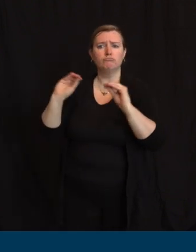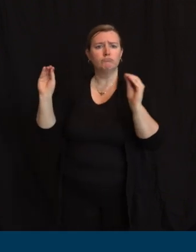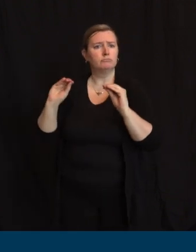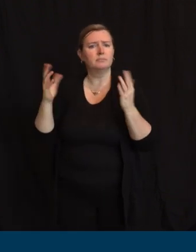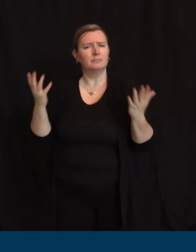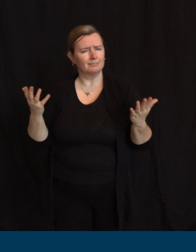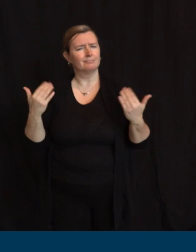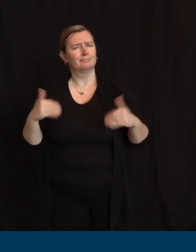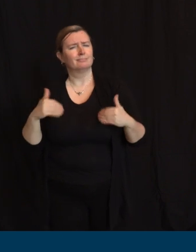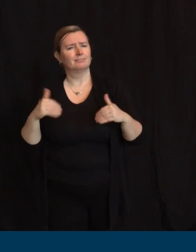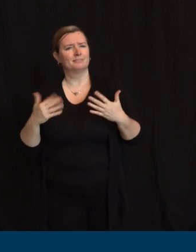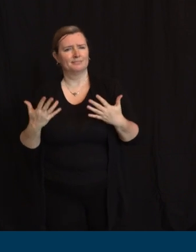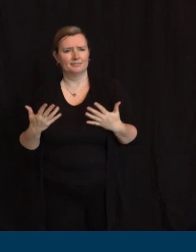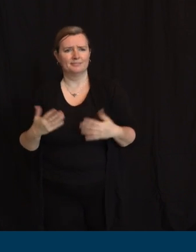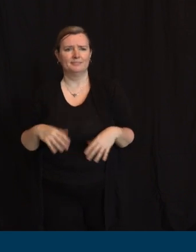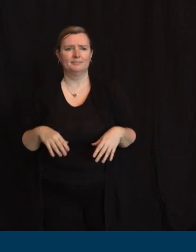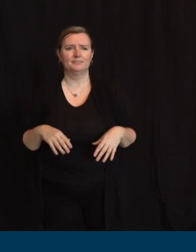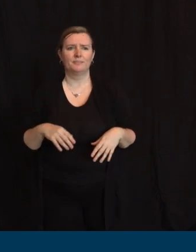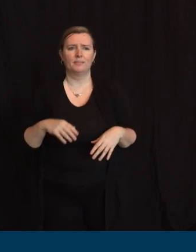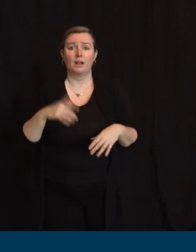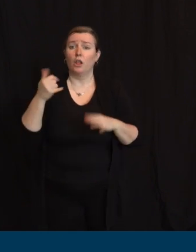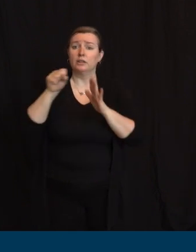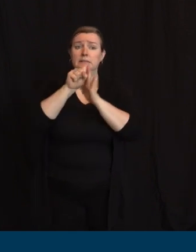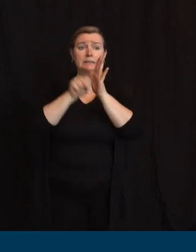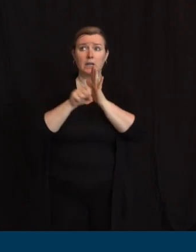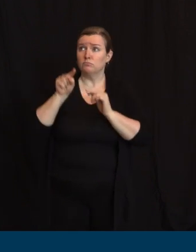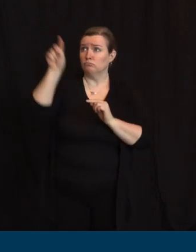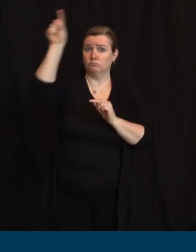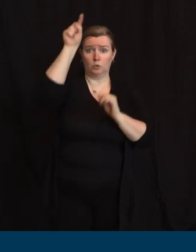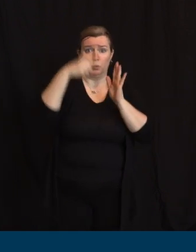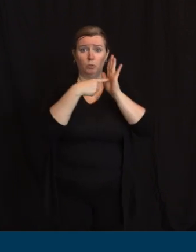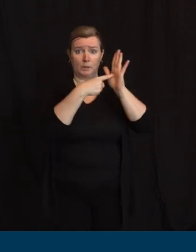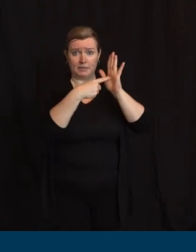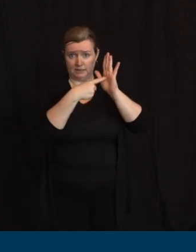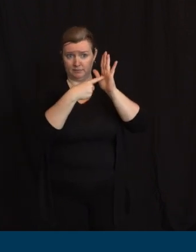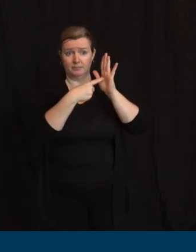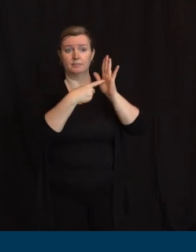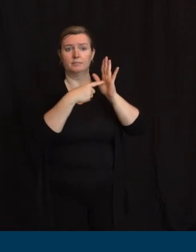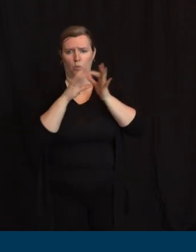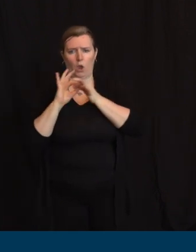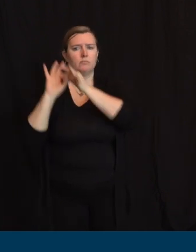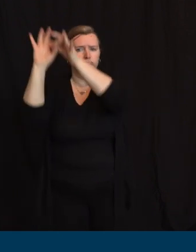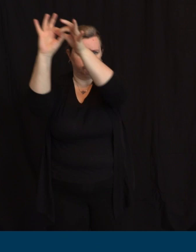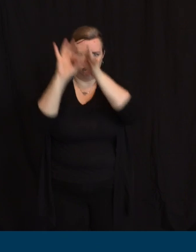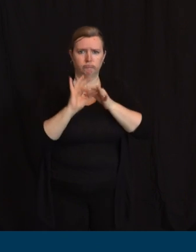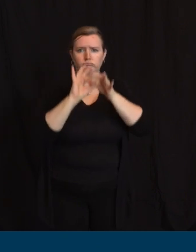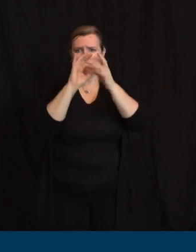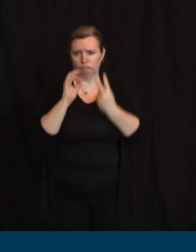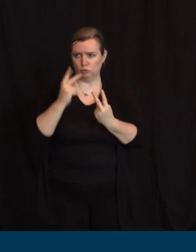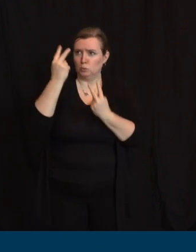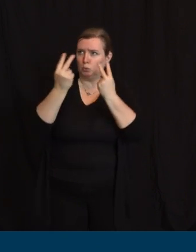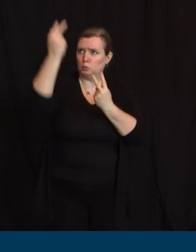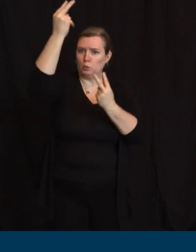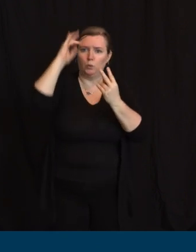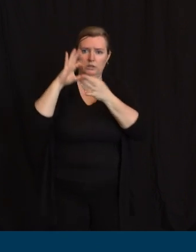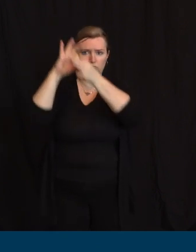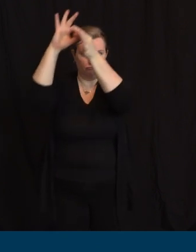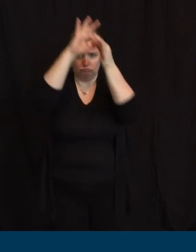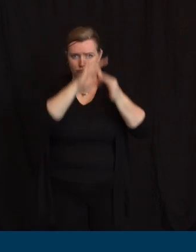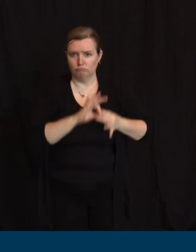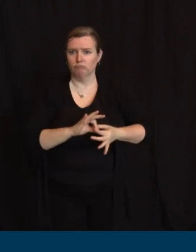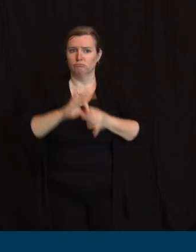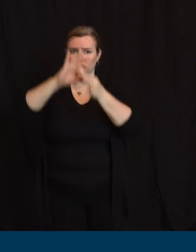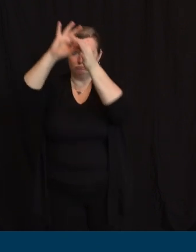George and the other representatives from other states. They will make a real difference. And again, folks, there's sort of 3 rings of responsibility